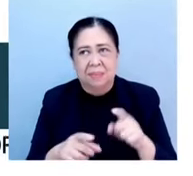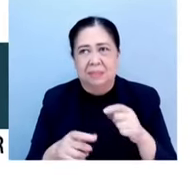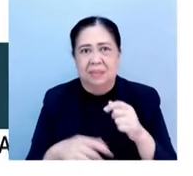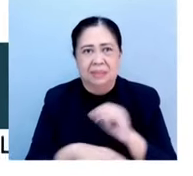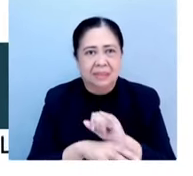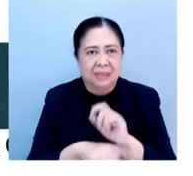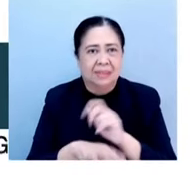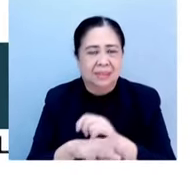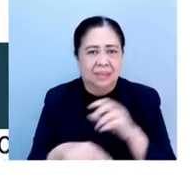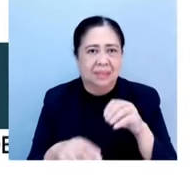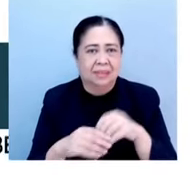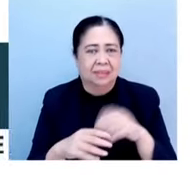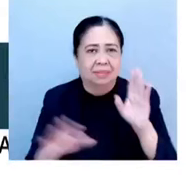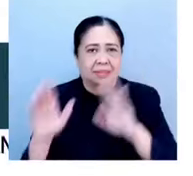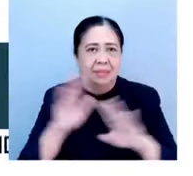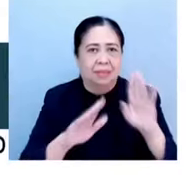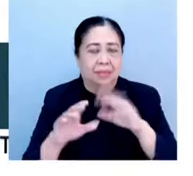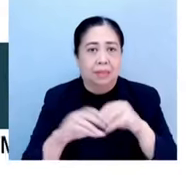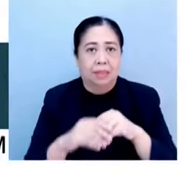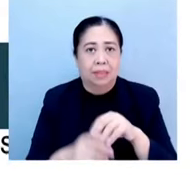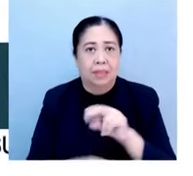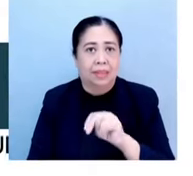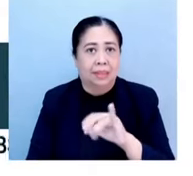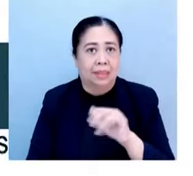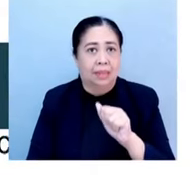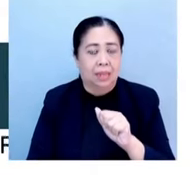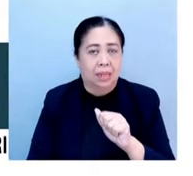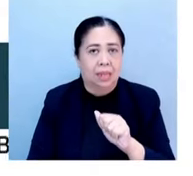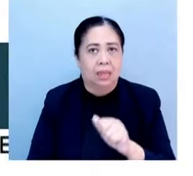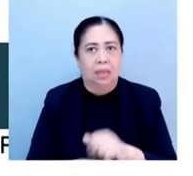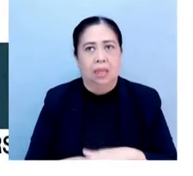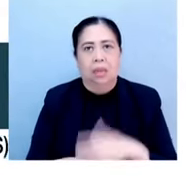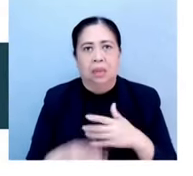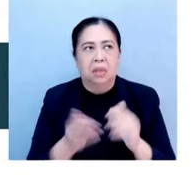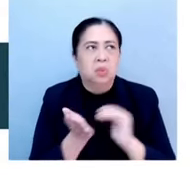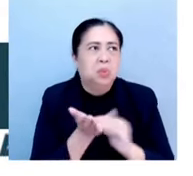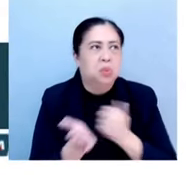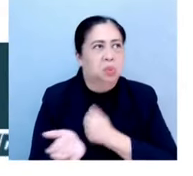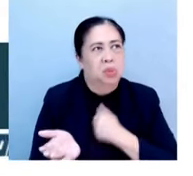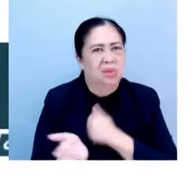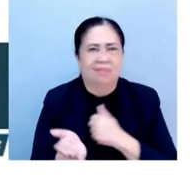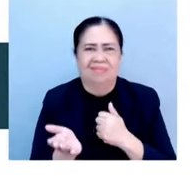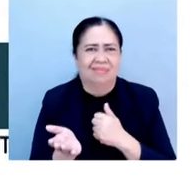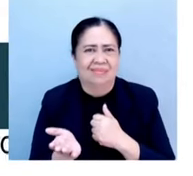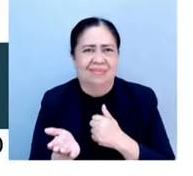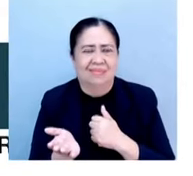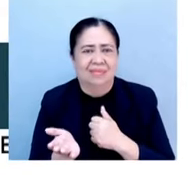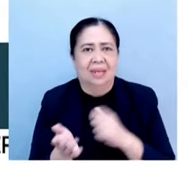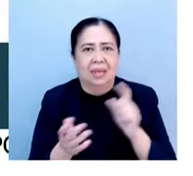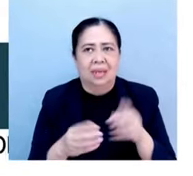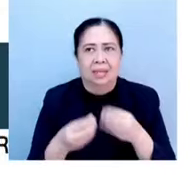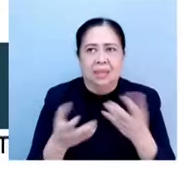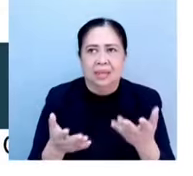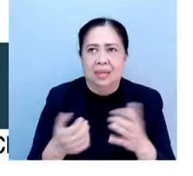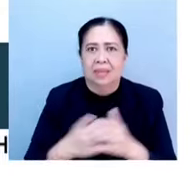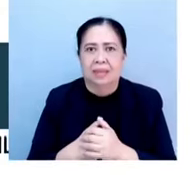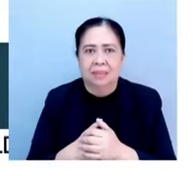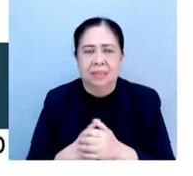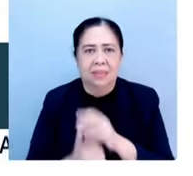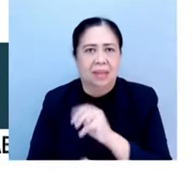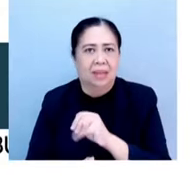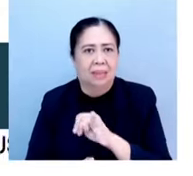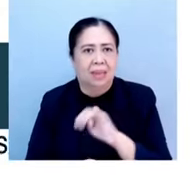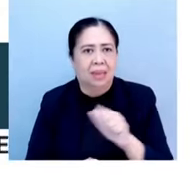in the Ninoy Aquino International Airport, and no amount of excuses being given by the MIAA